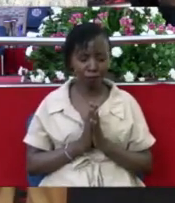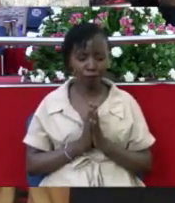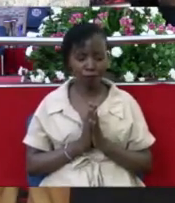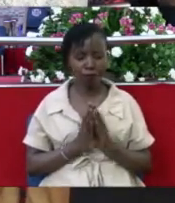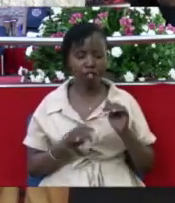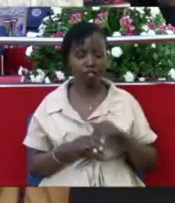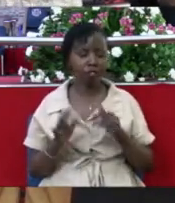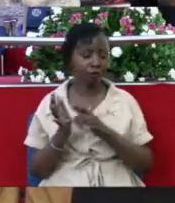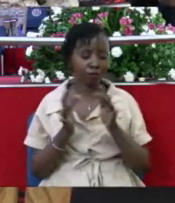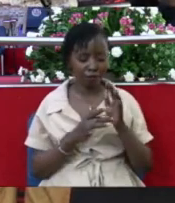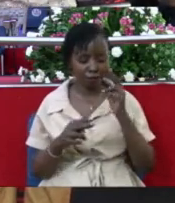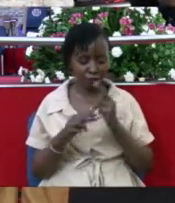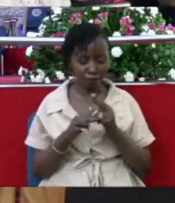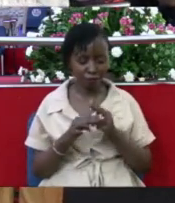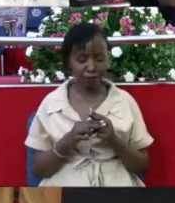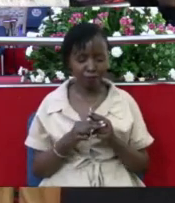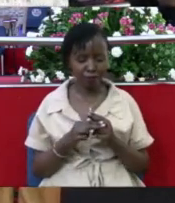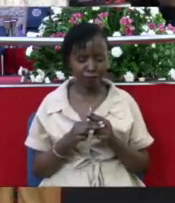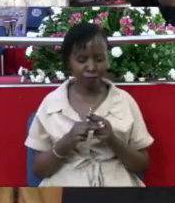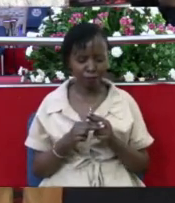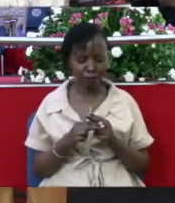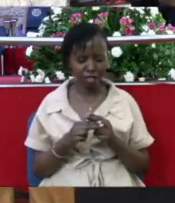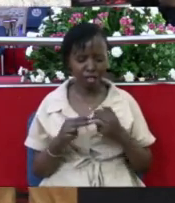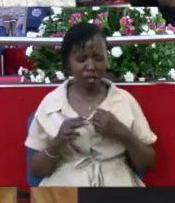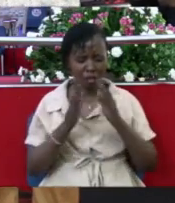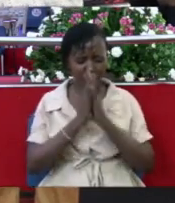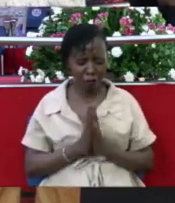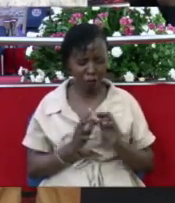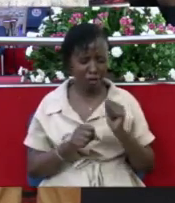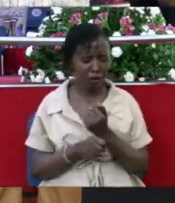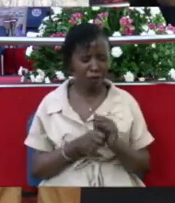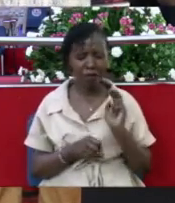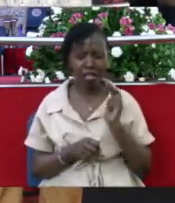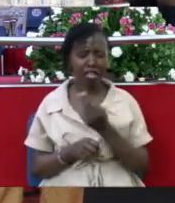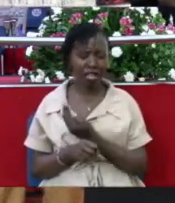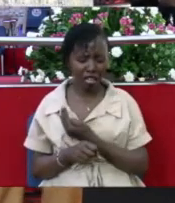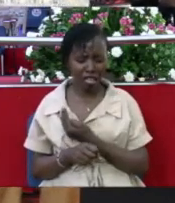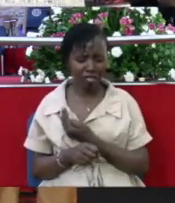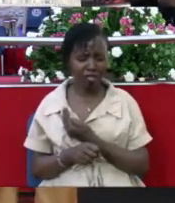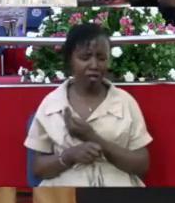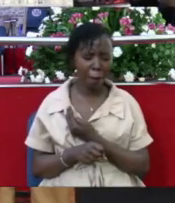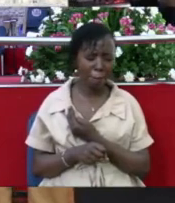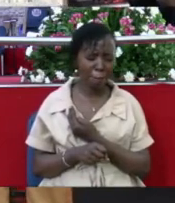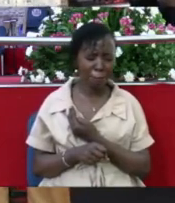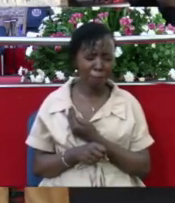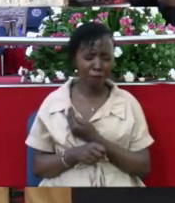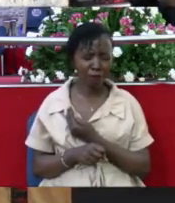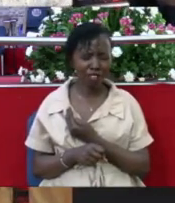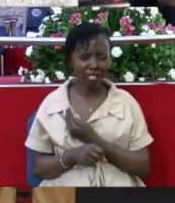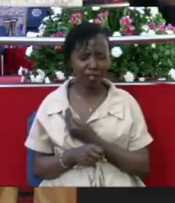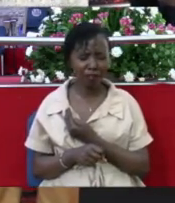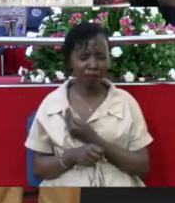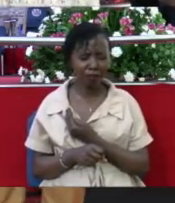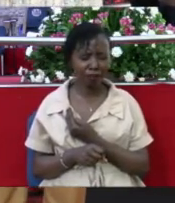the name of Jesus Christ. Katika jina la Yesu. I pray that you may make us sensitive, O God. Ukaweze kutufanya tukaweze kuwa to the leading